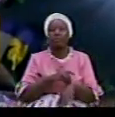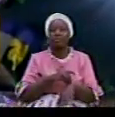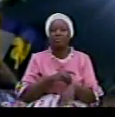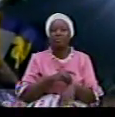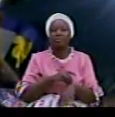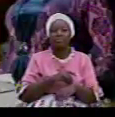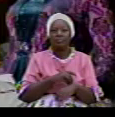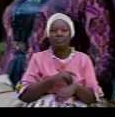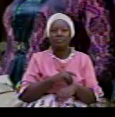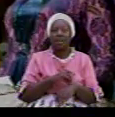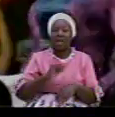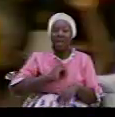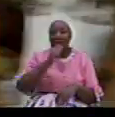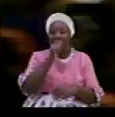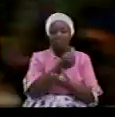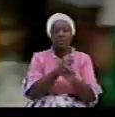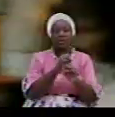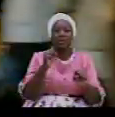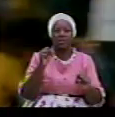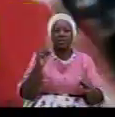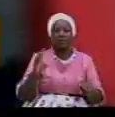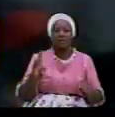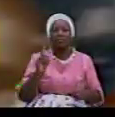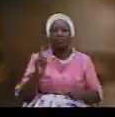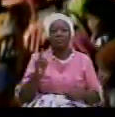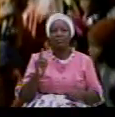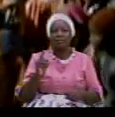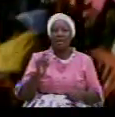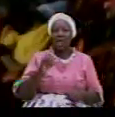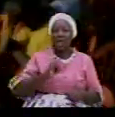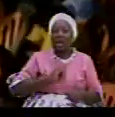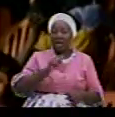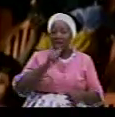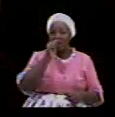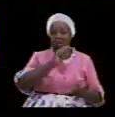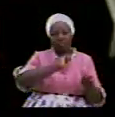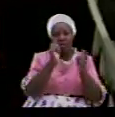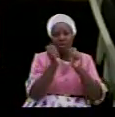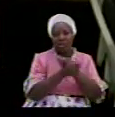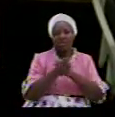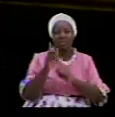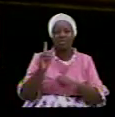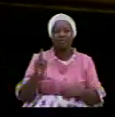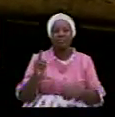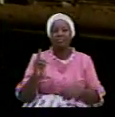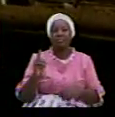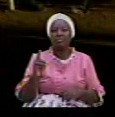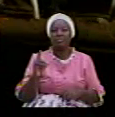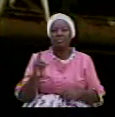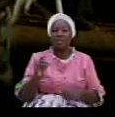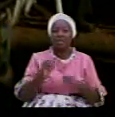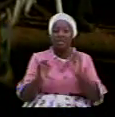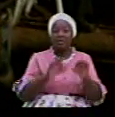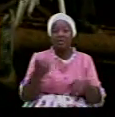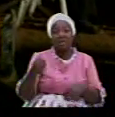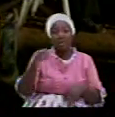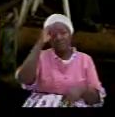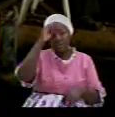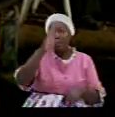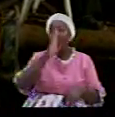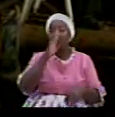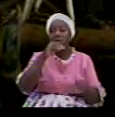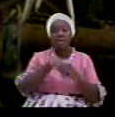I am saved. I am changed. If any man be in